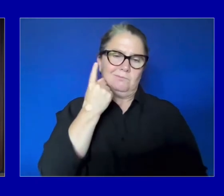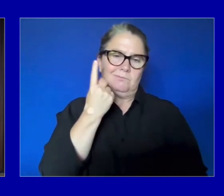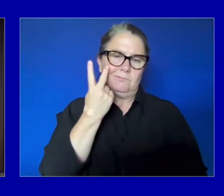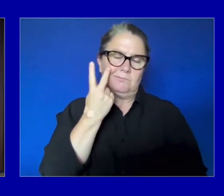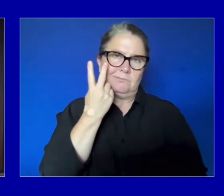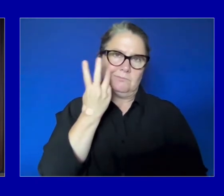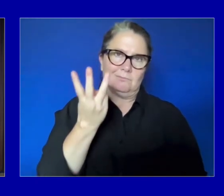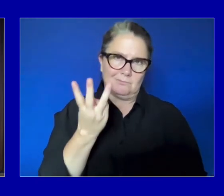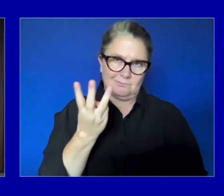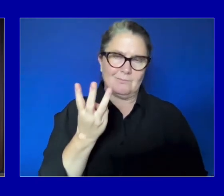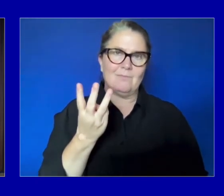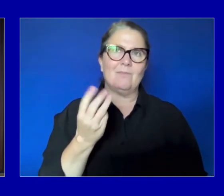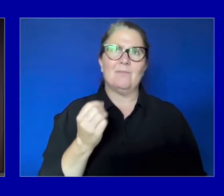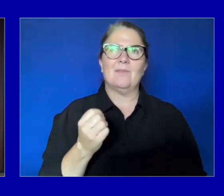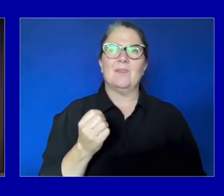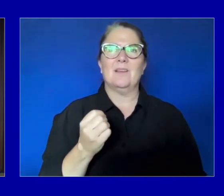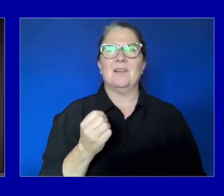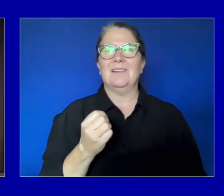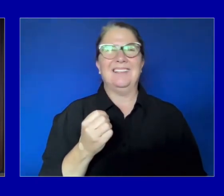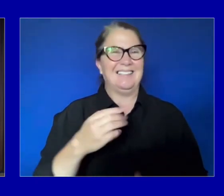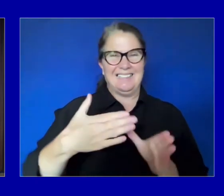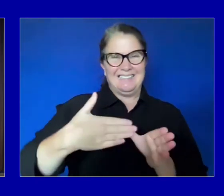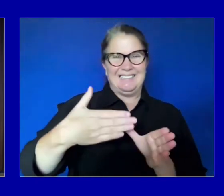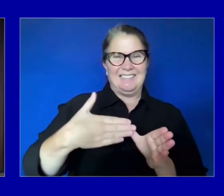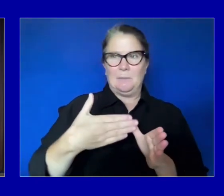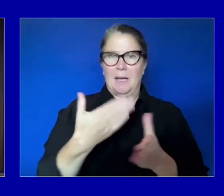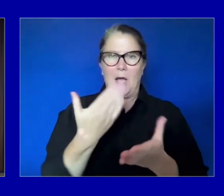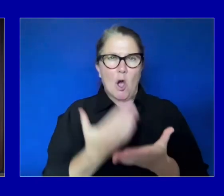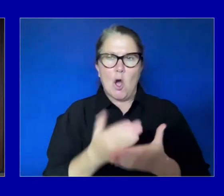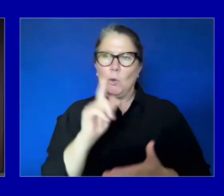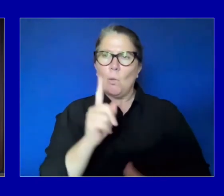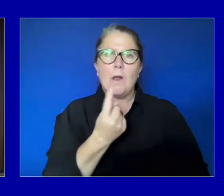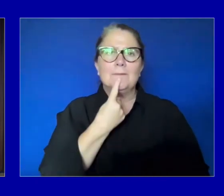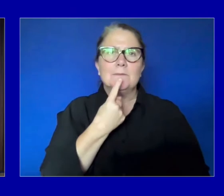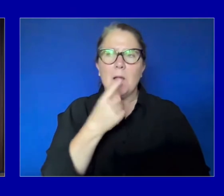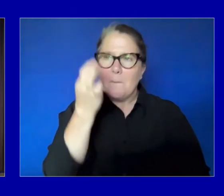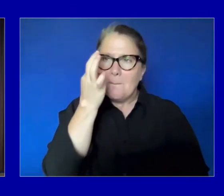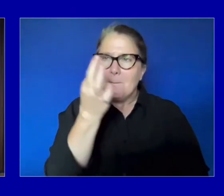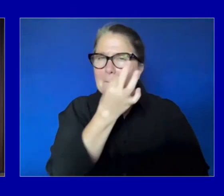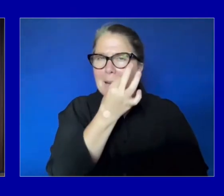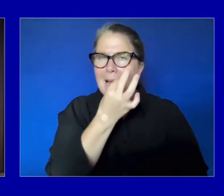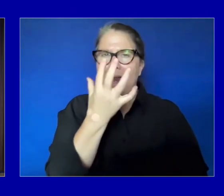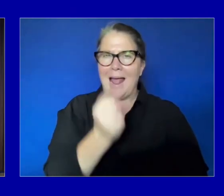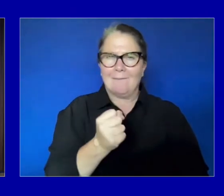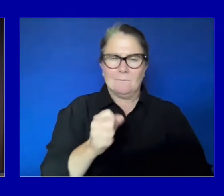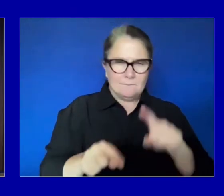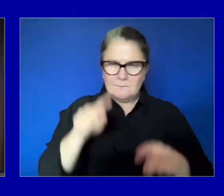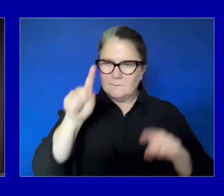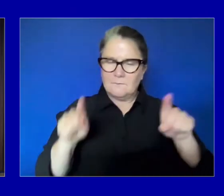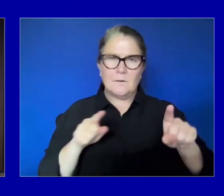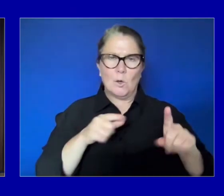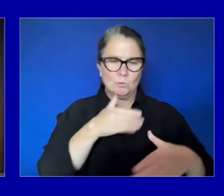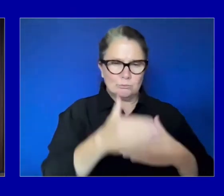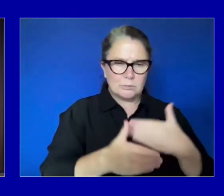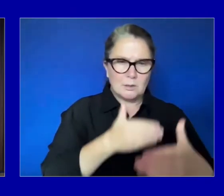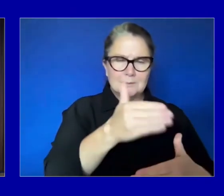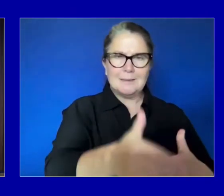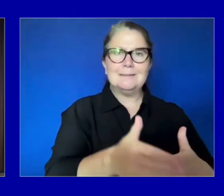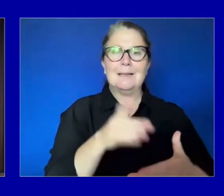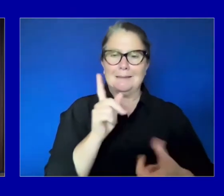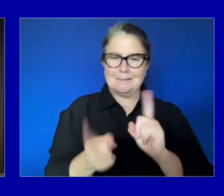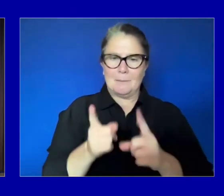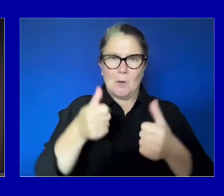warm water or it depends on different plants and the different process, but it's really, and there's certain times to be doing that as well.